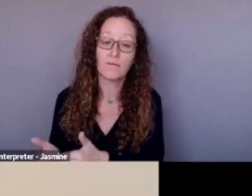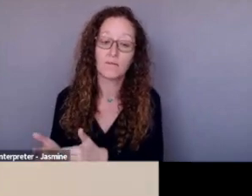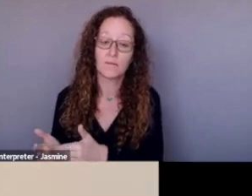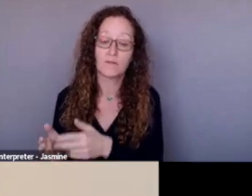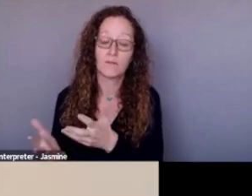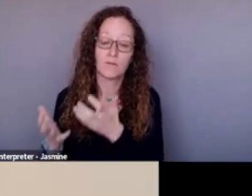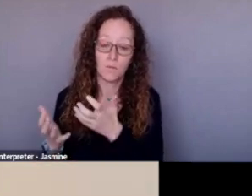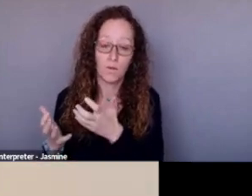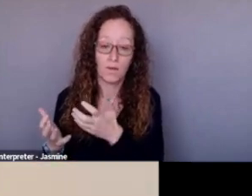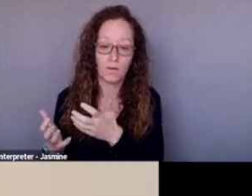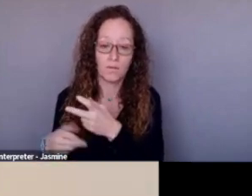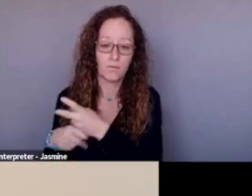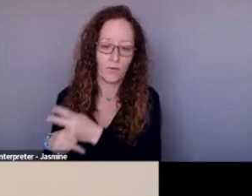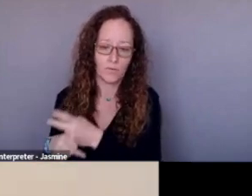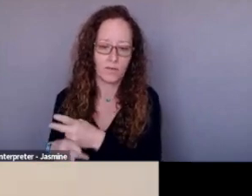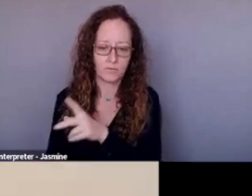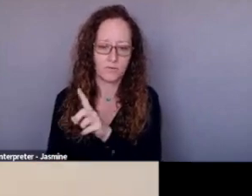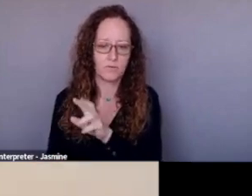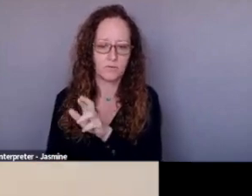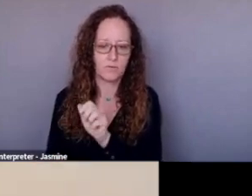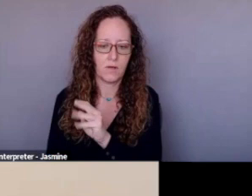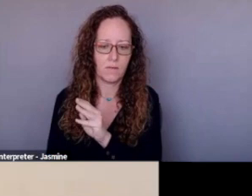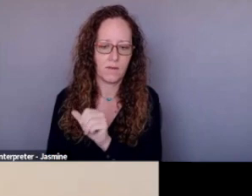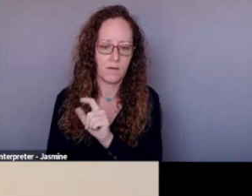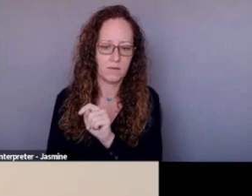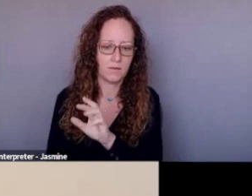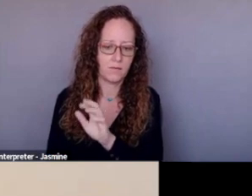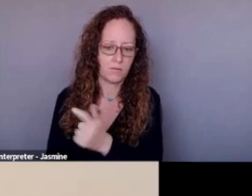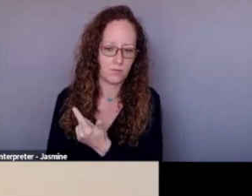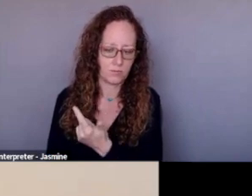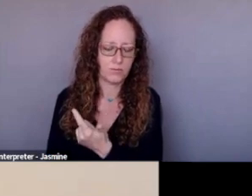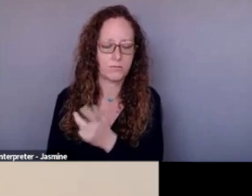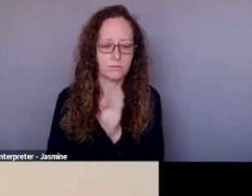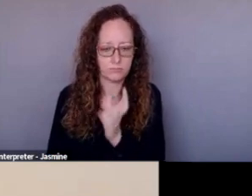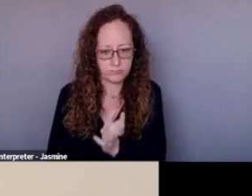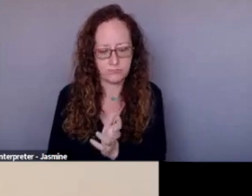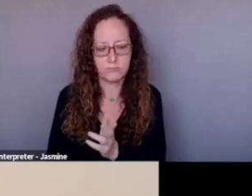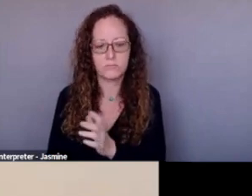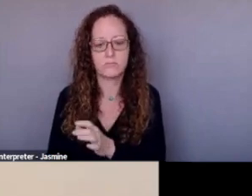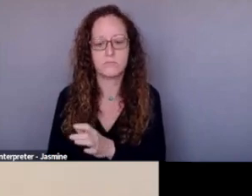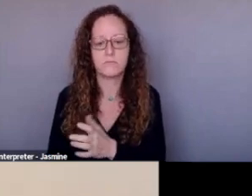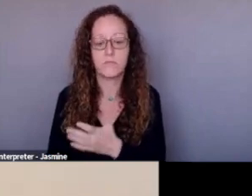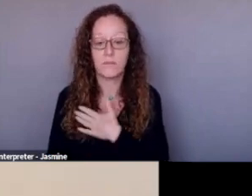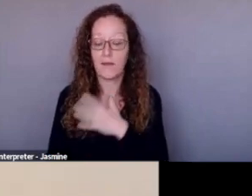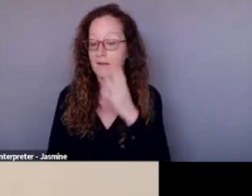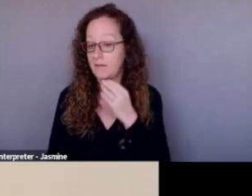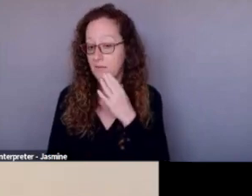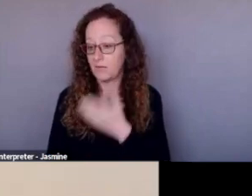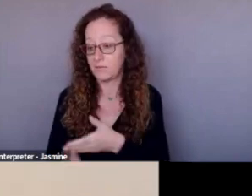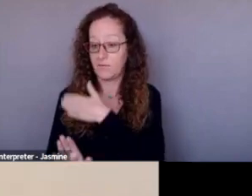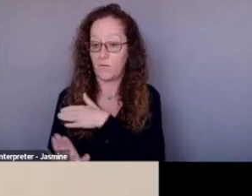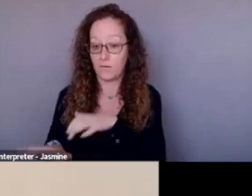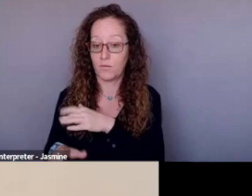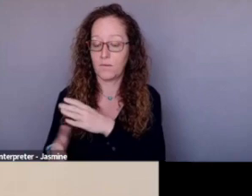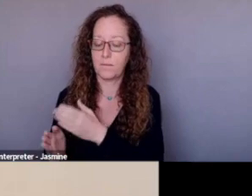cases you'll want a production dramaturg. from my experience doing dramaturgy before delving into